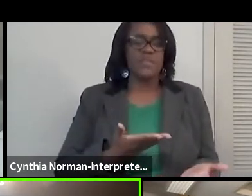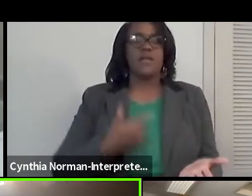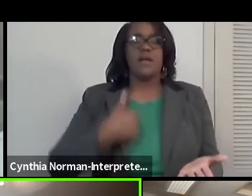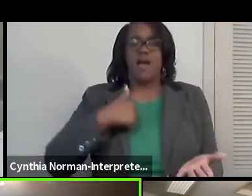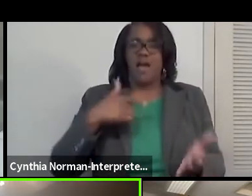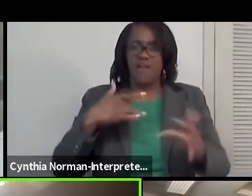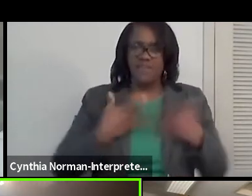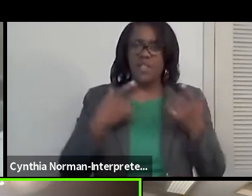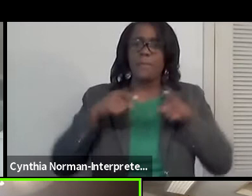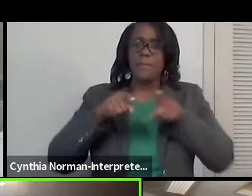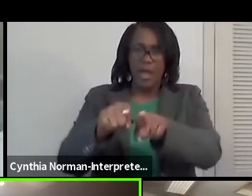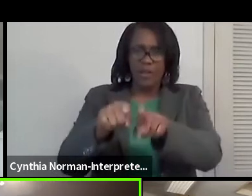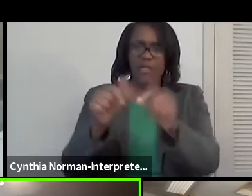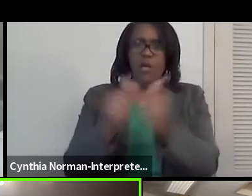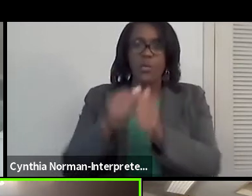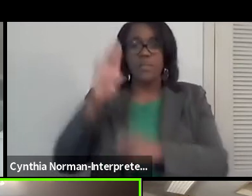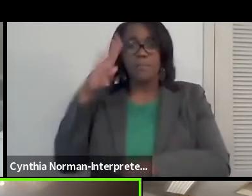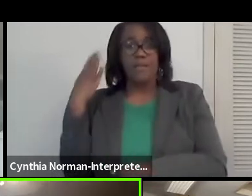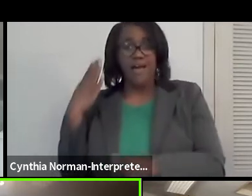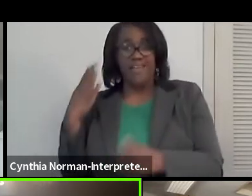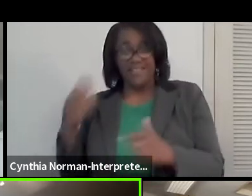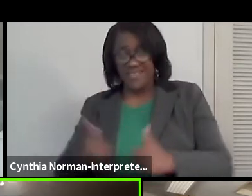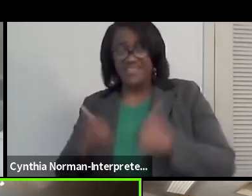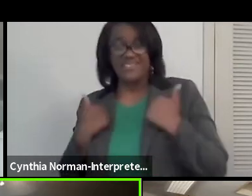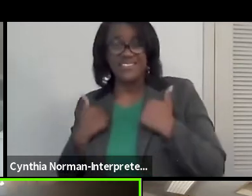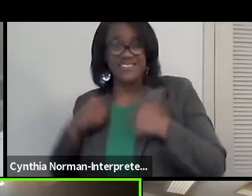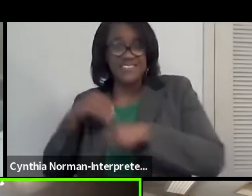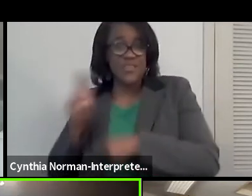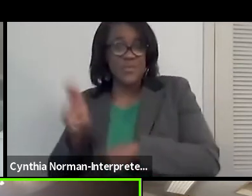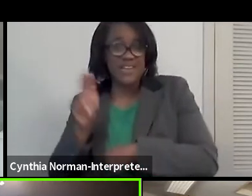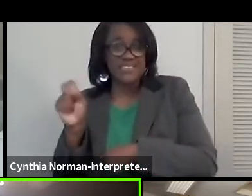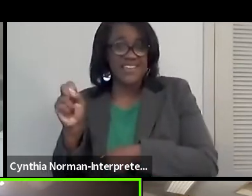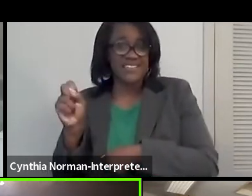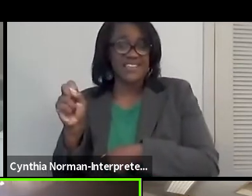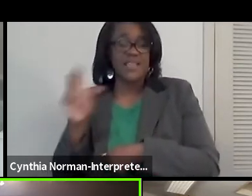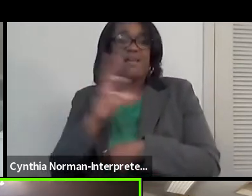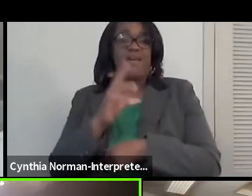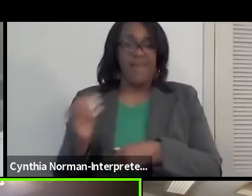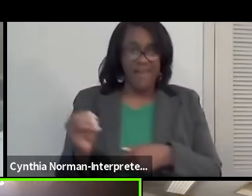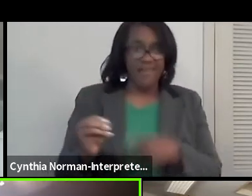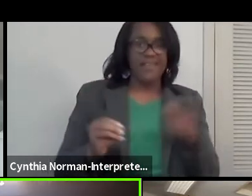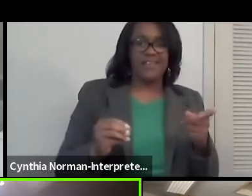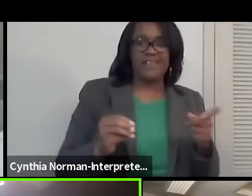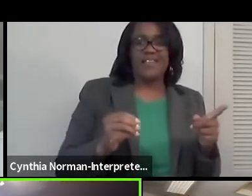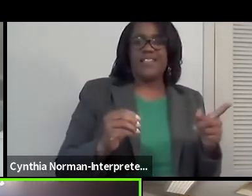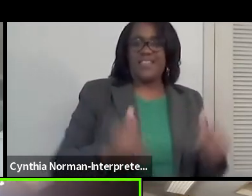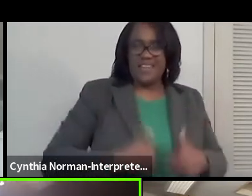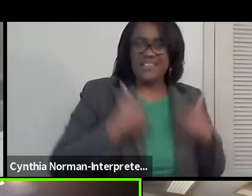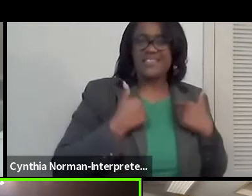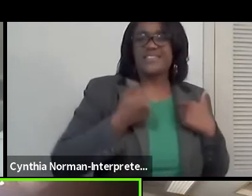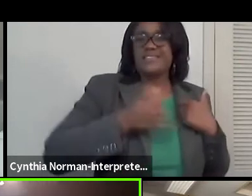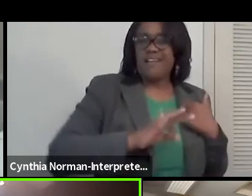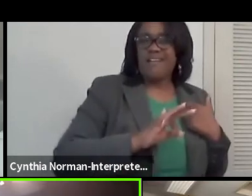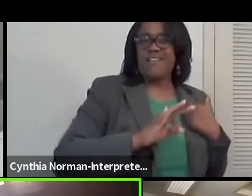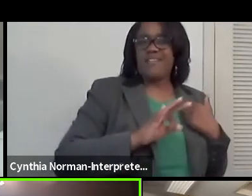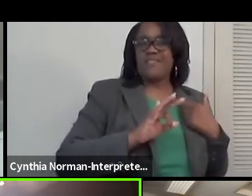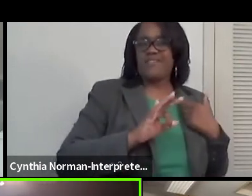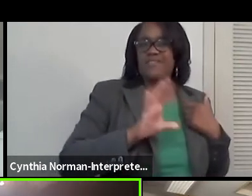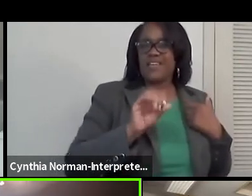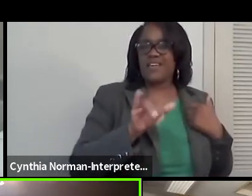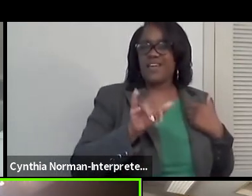parallel between Black existence in the United States and, you know, the existence of coyotes in the United States, because we were